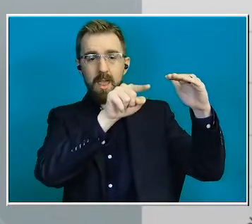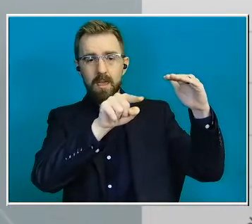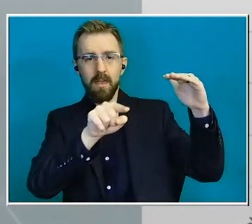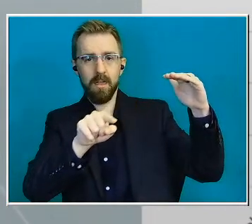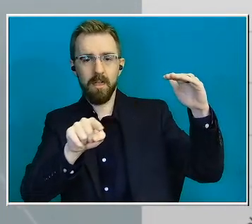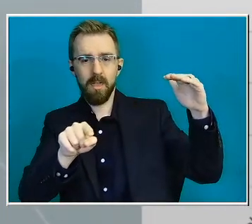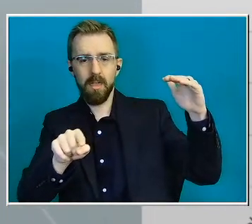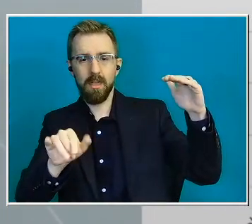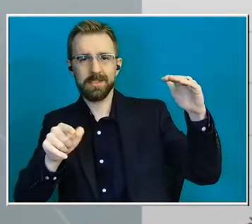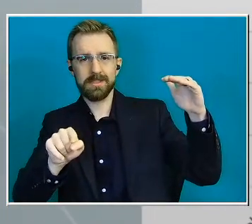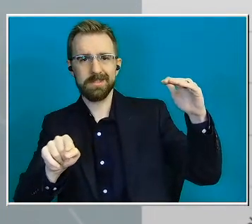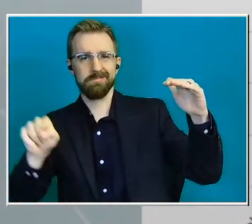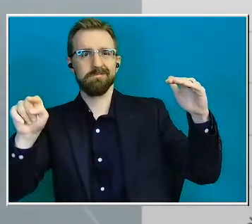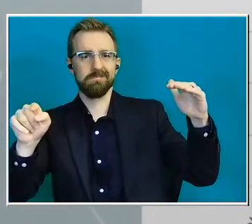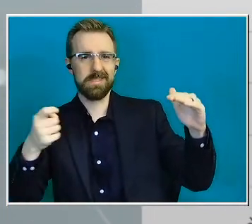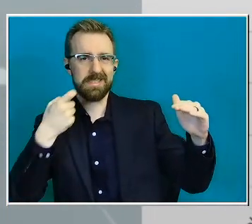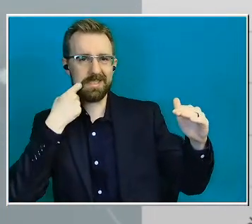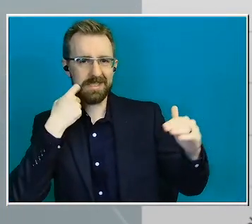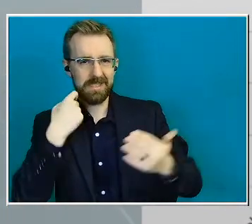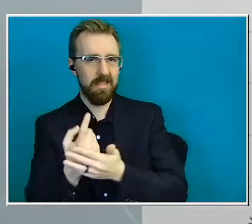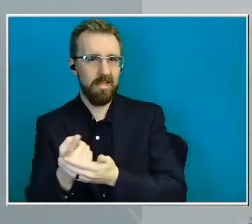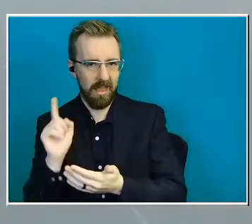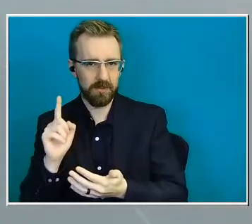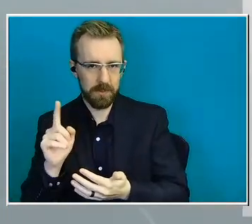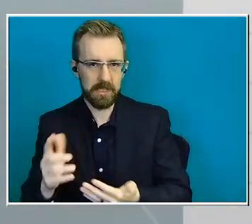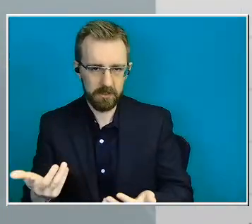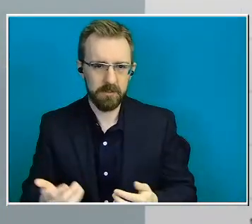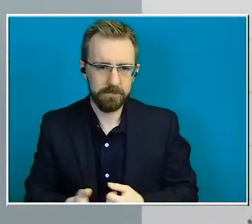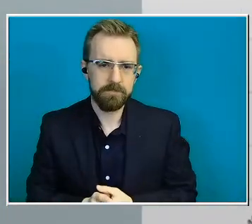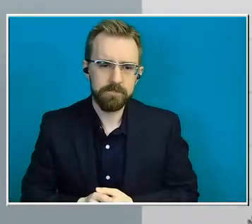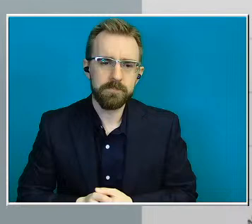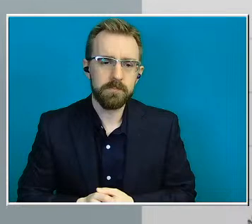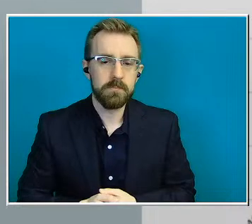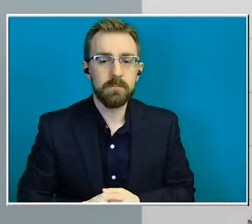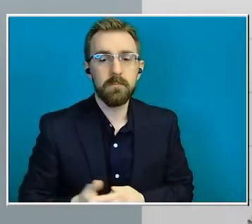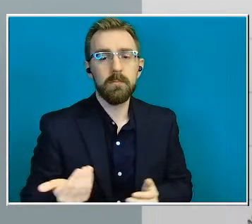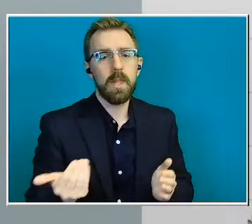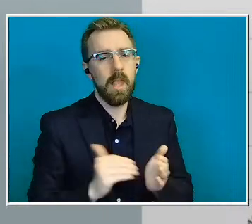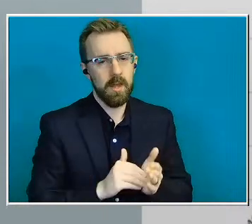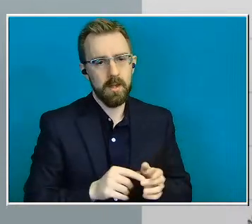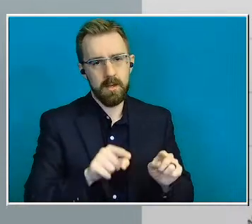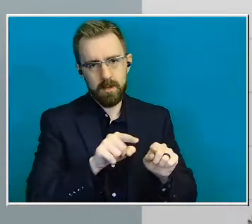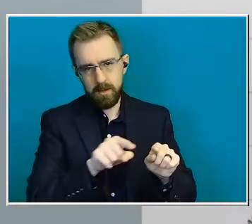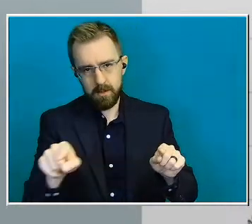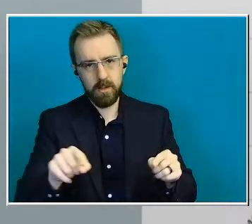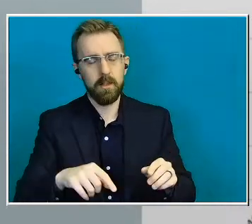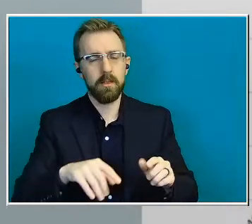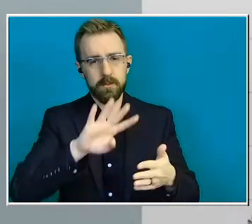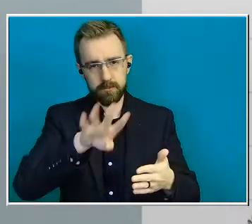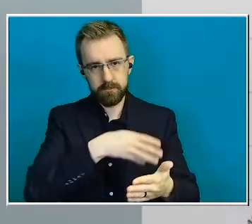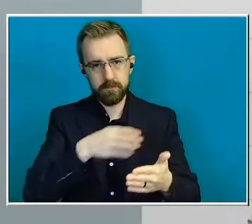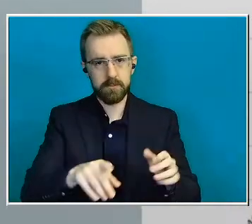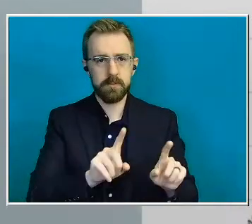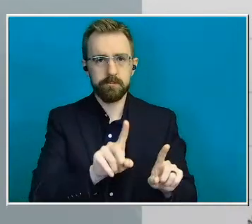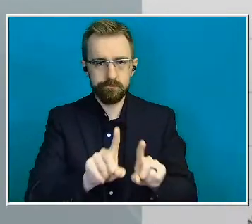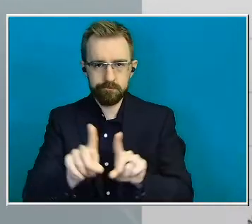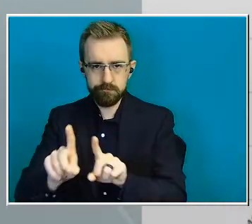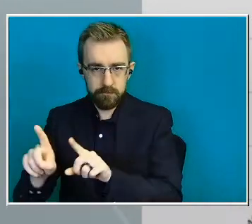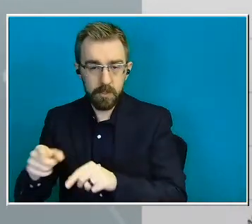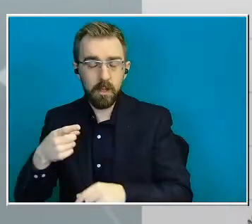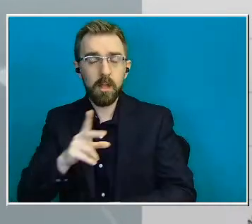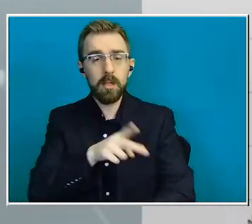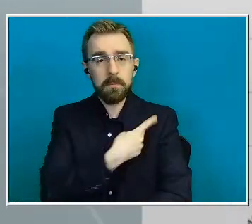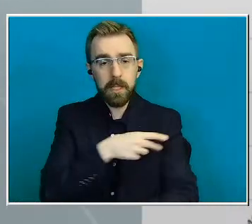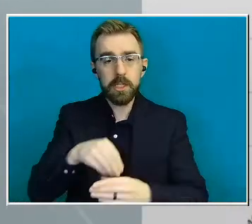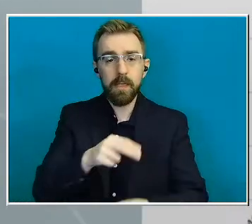very slightly last week as well. And then again, if we look at patients which were admitted to the hospital, there isn't